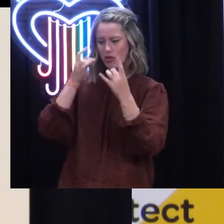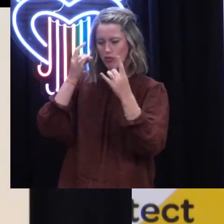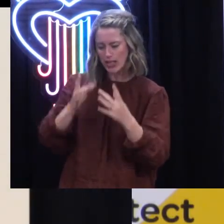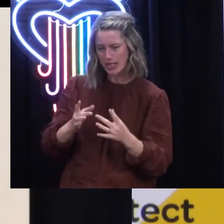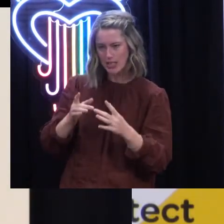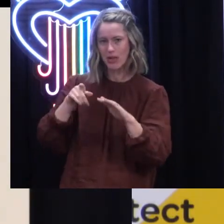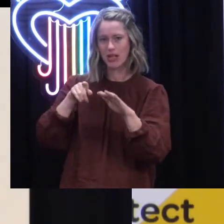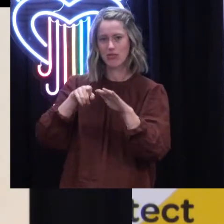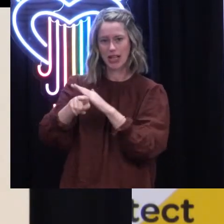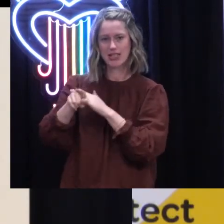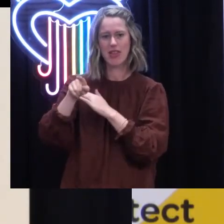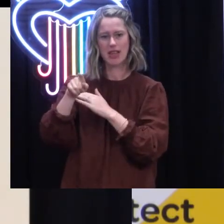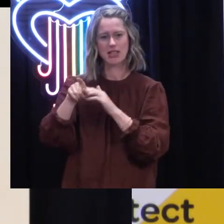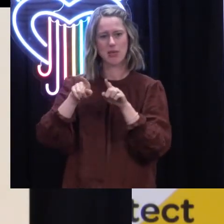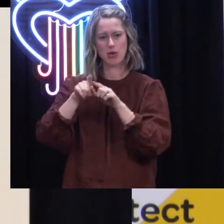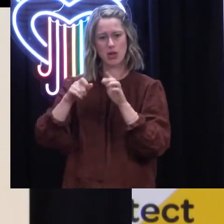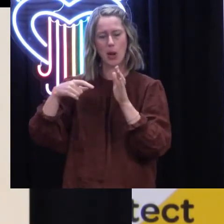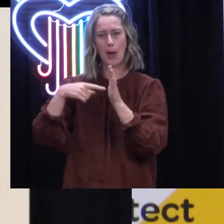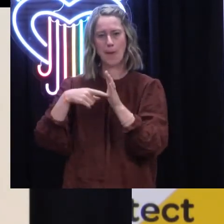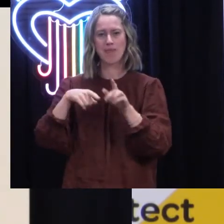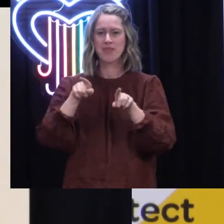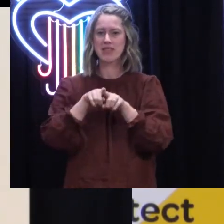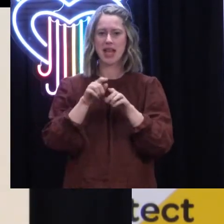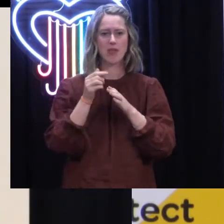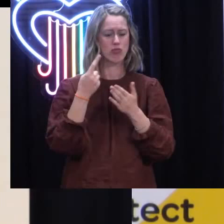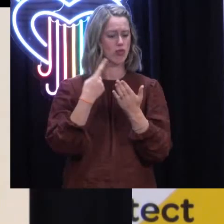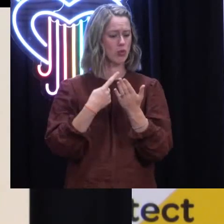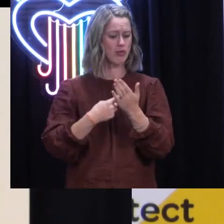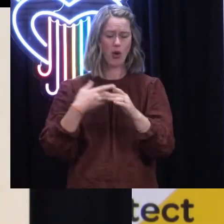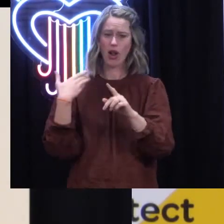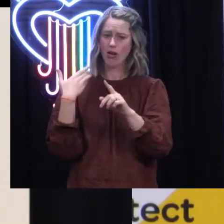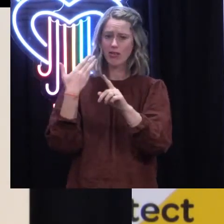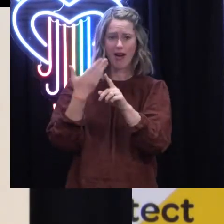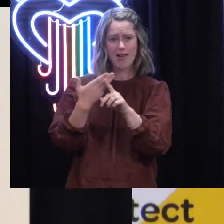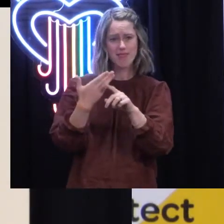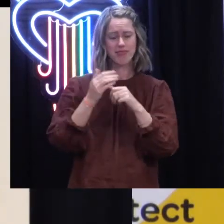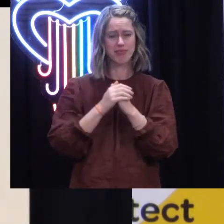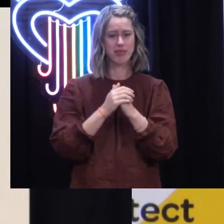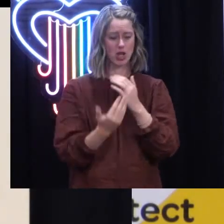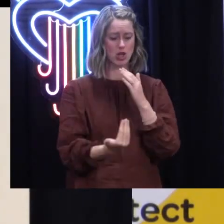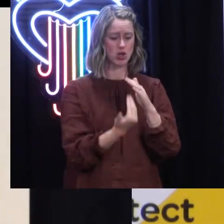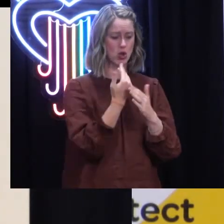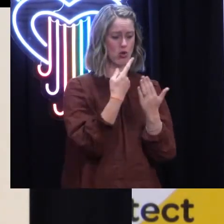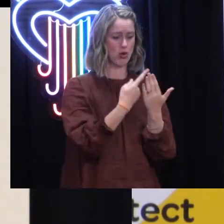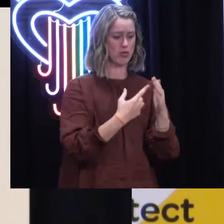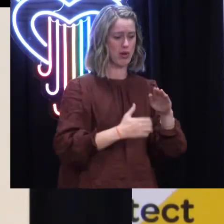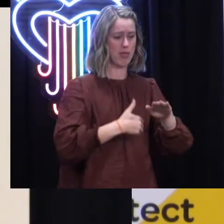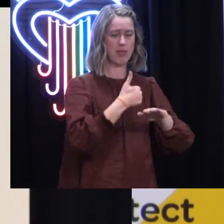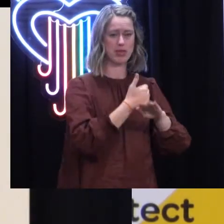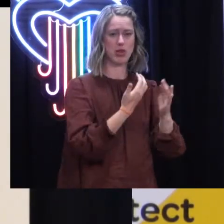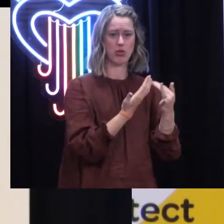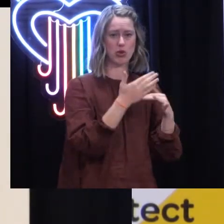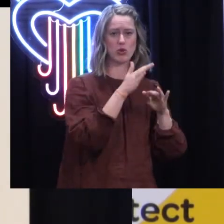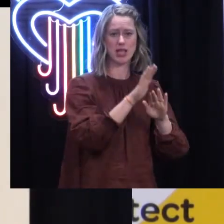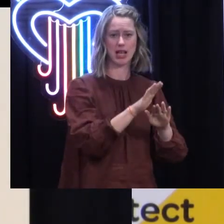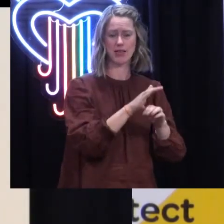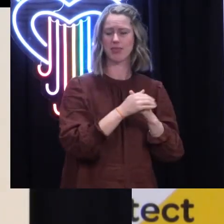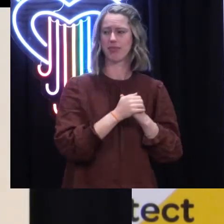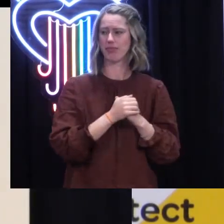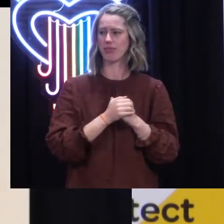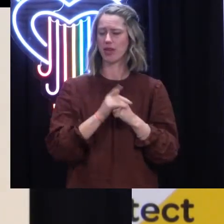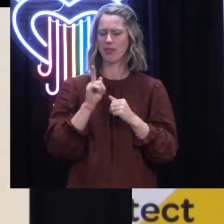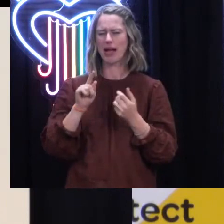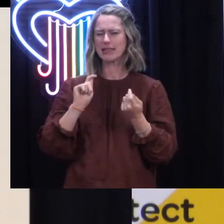that's the most important thing. We've had the same guidelines for a long period of time. We're putting in new ones that are being implemented across the country, but it is a change